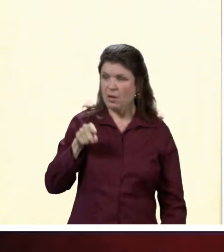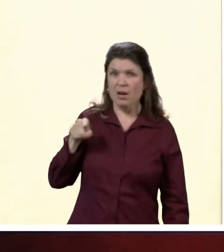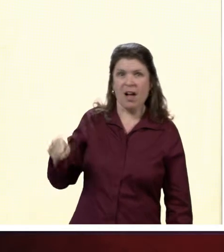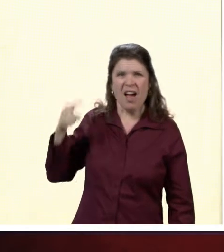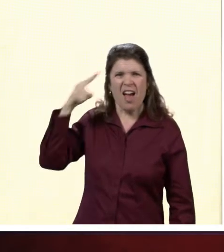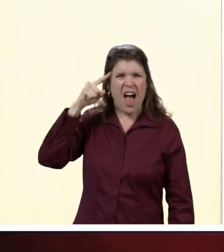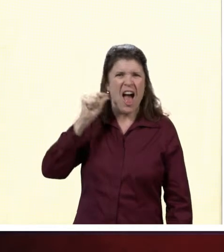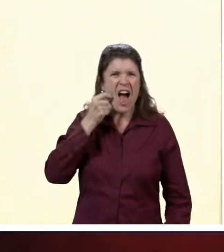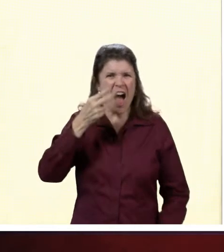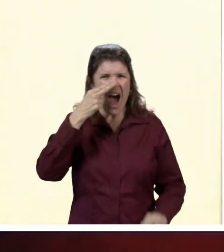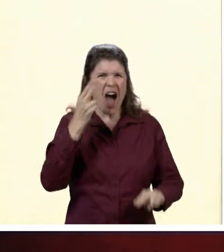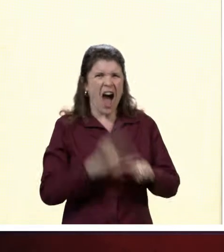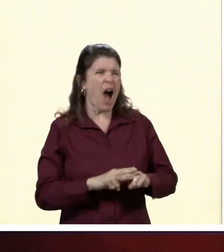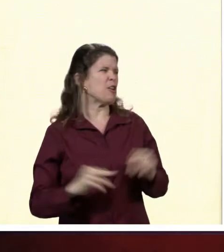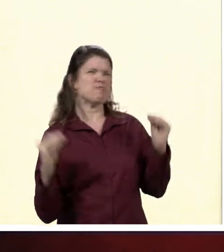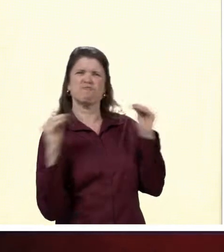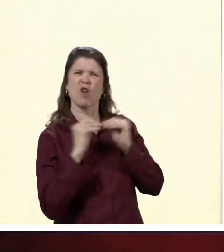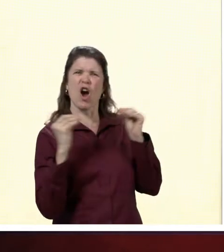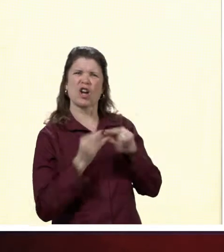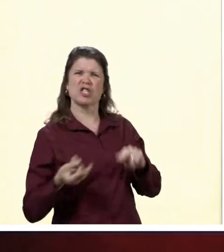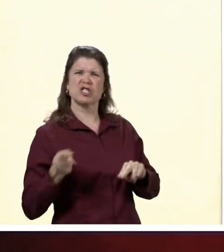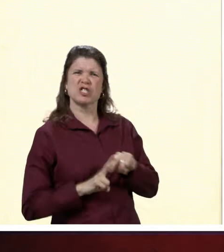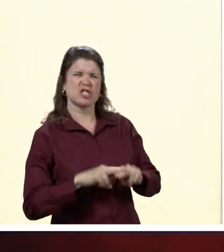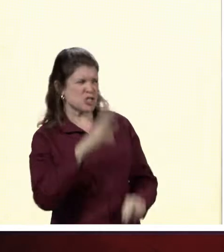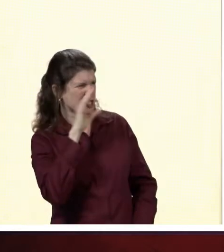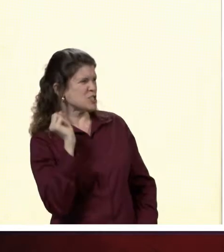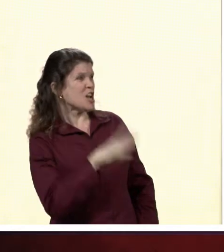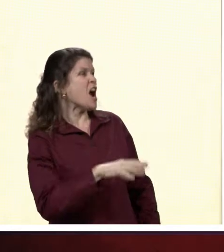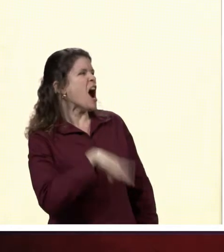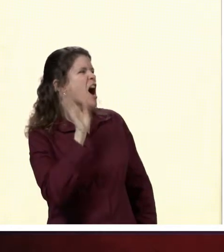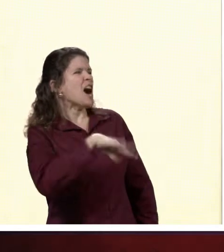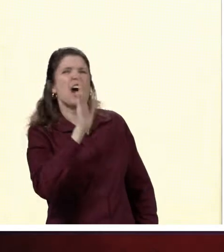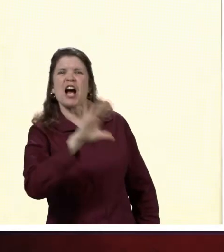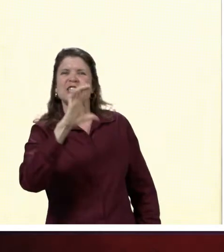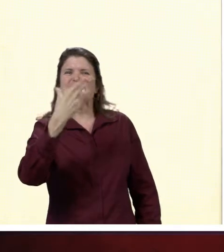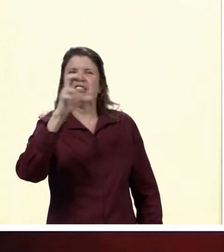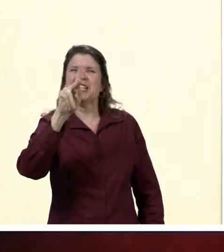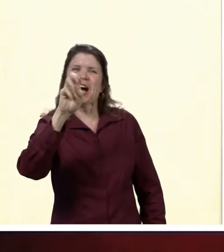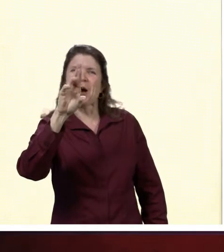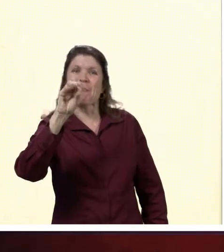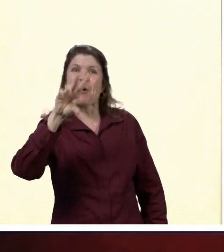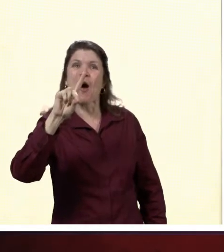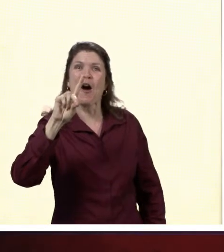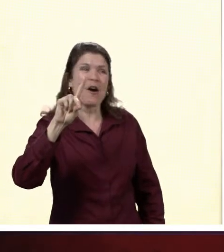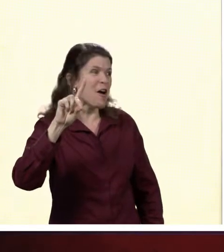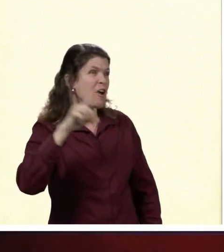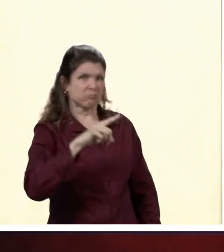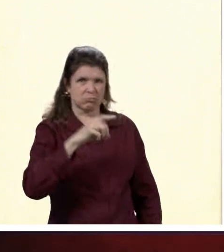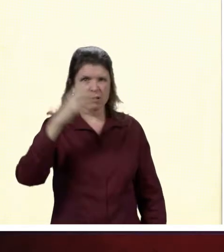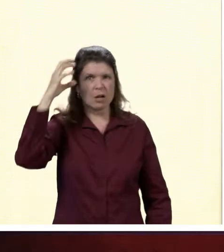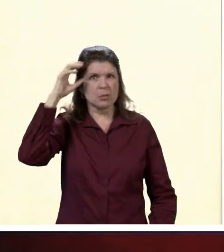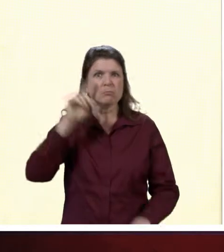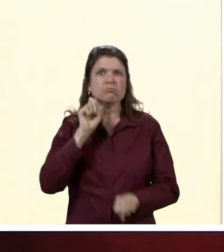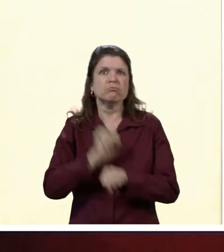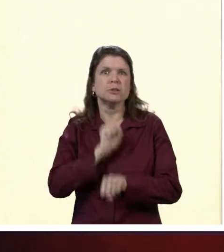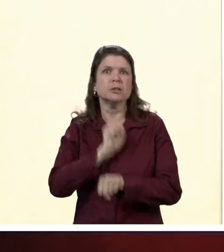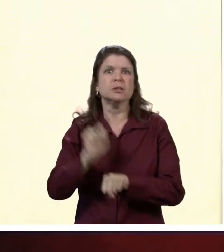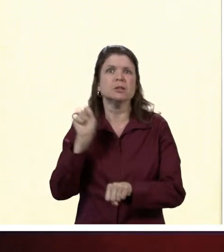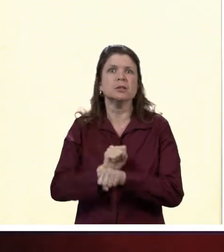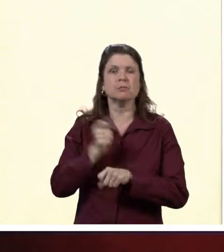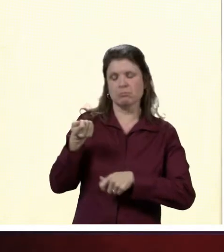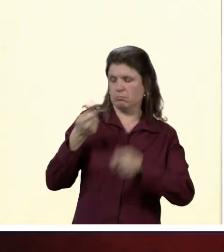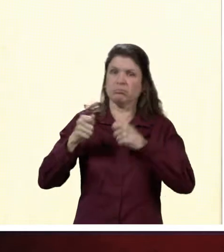The other kids thought this was great. One yelled out, "Let's see some purple polka dots!" Sure